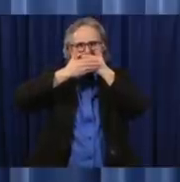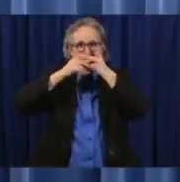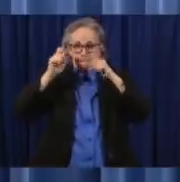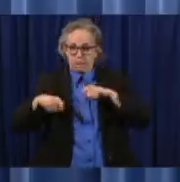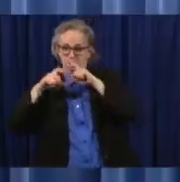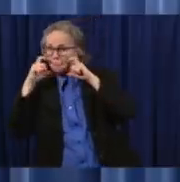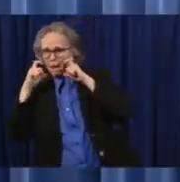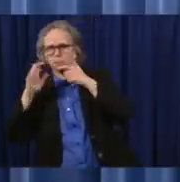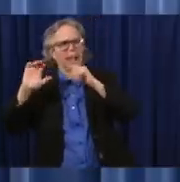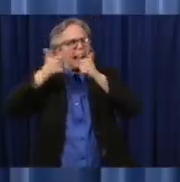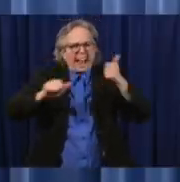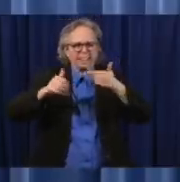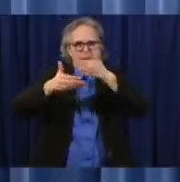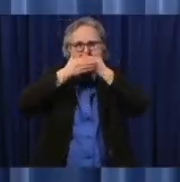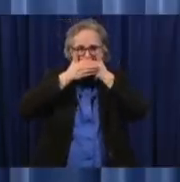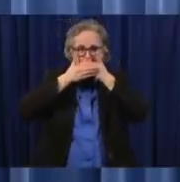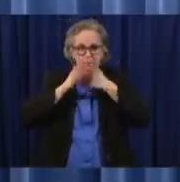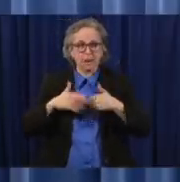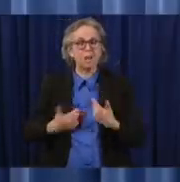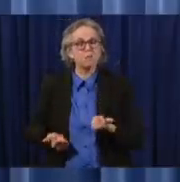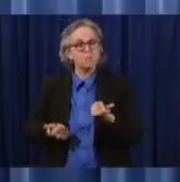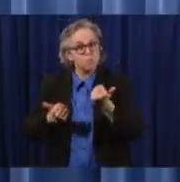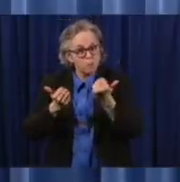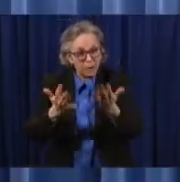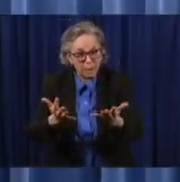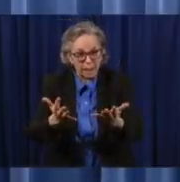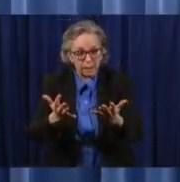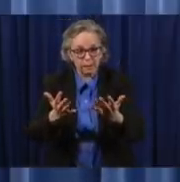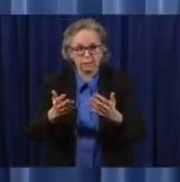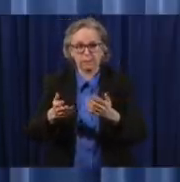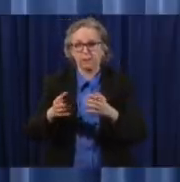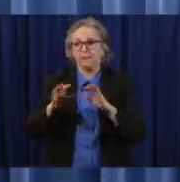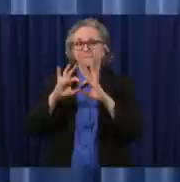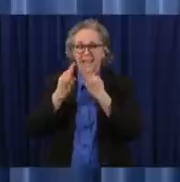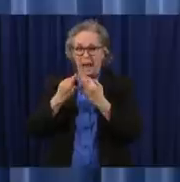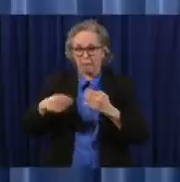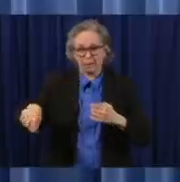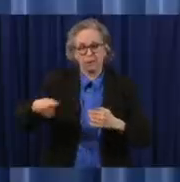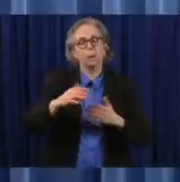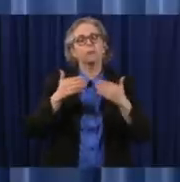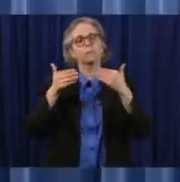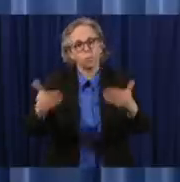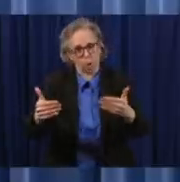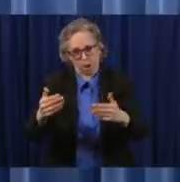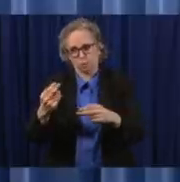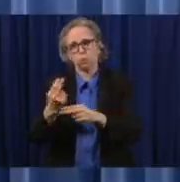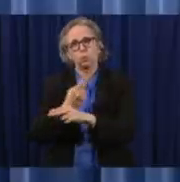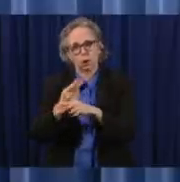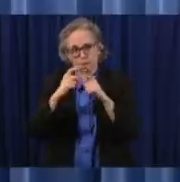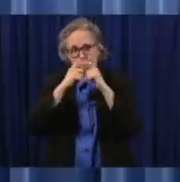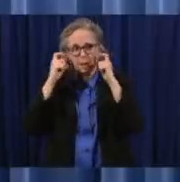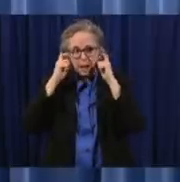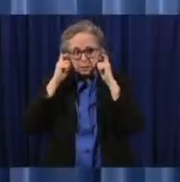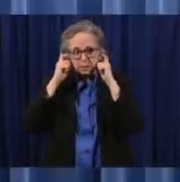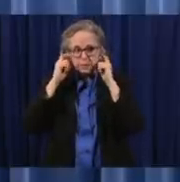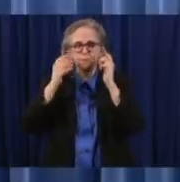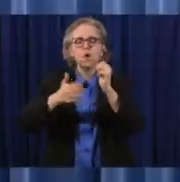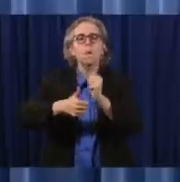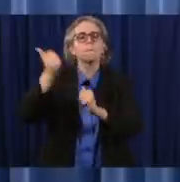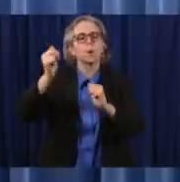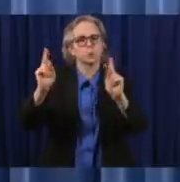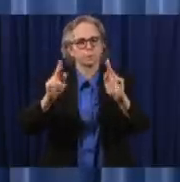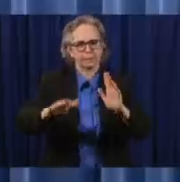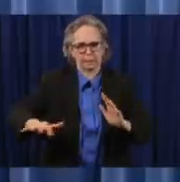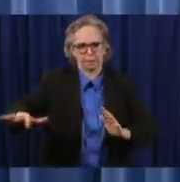family, ask them to do the same thing, because I think it is, at least in most cases, the best